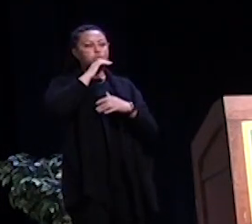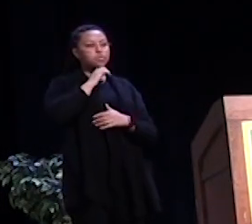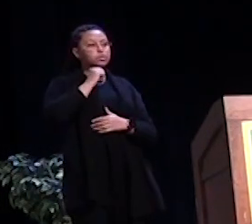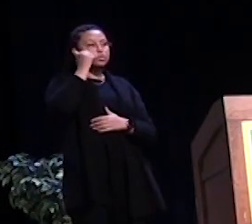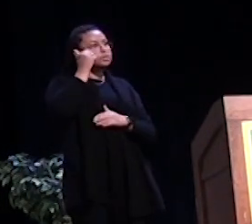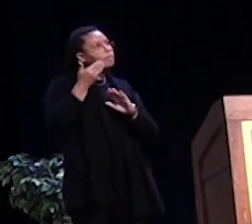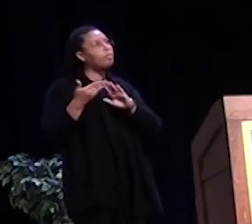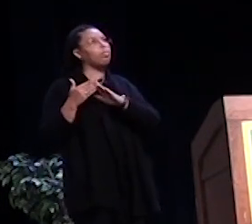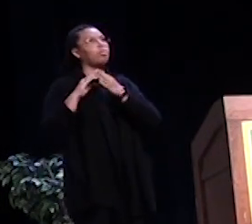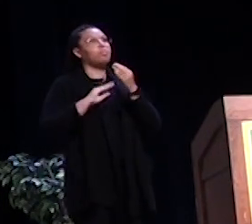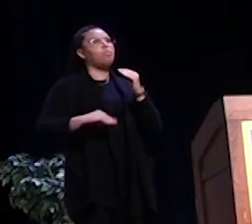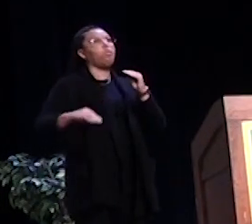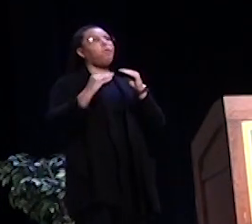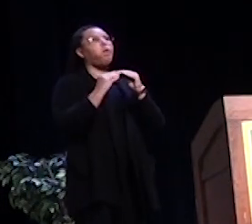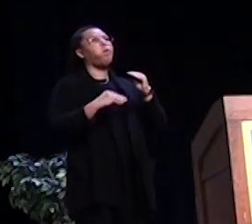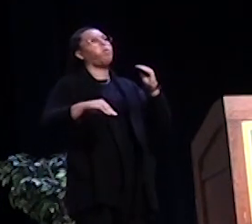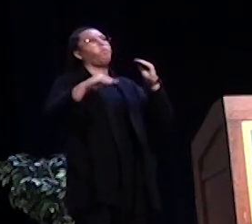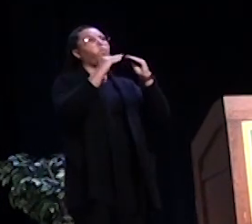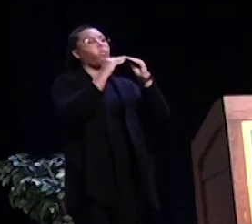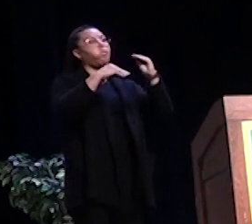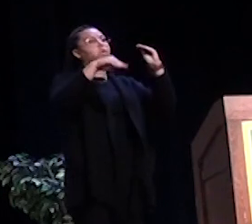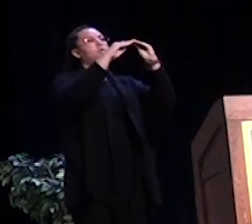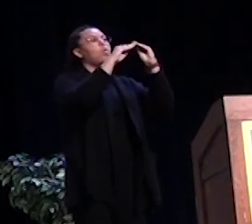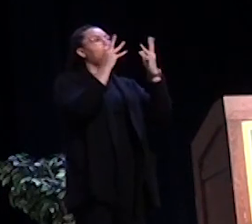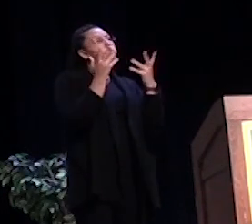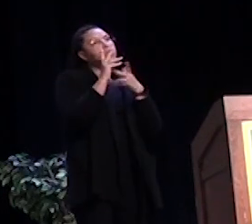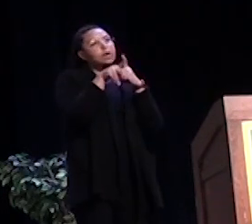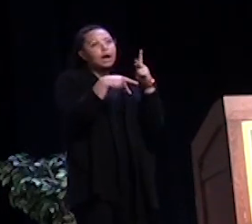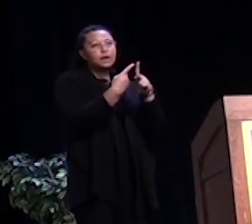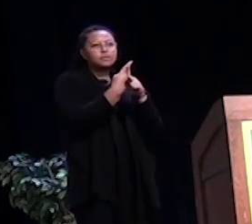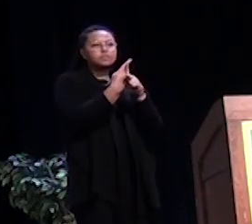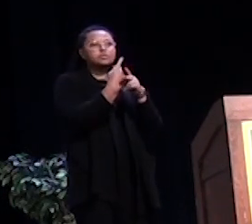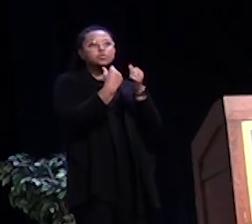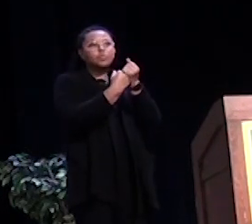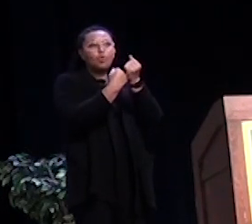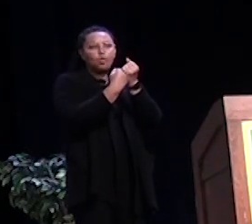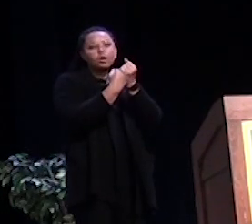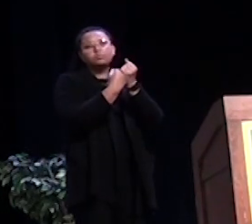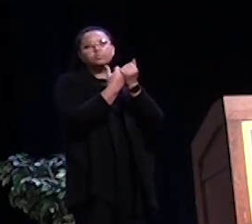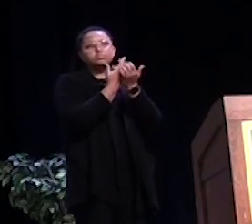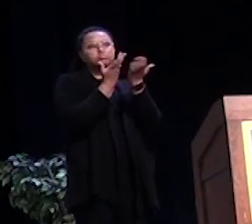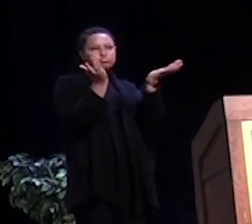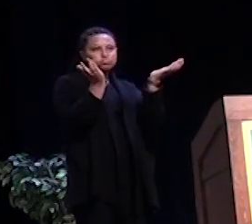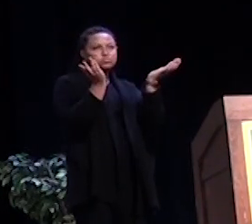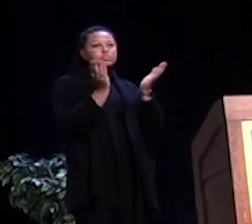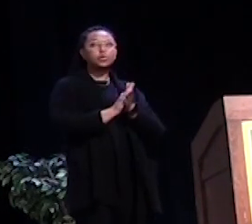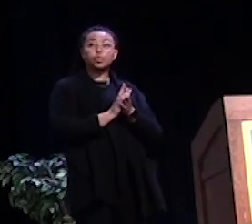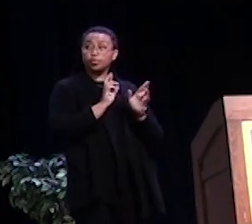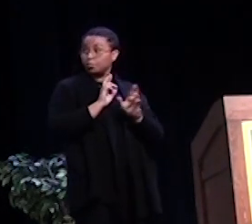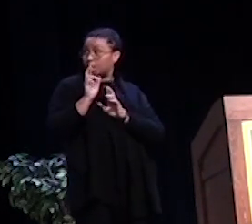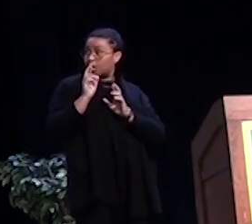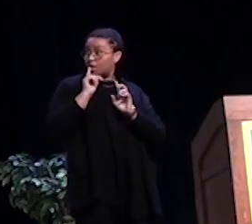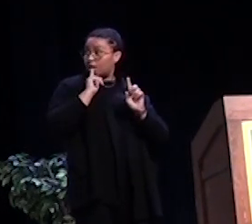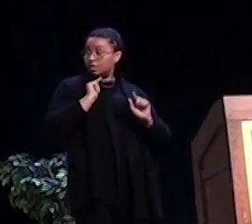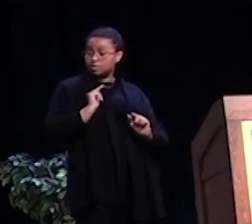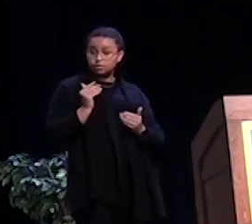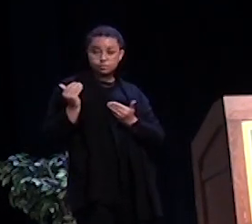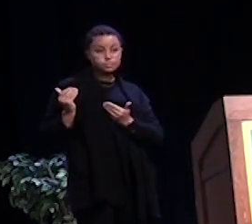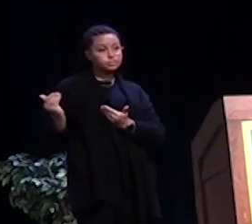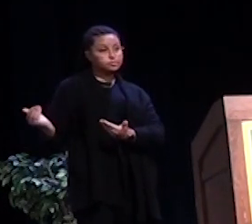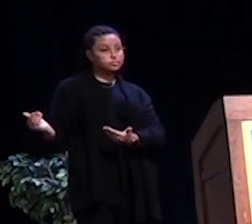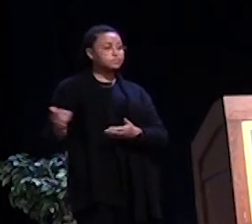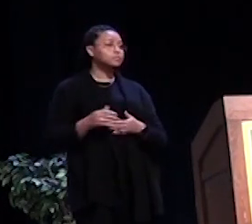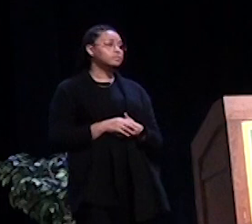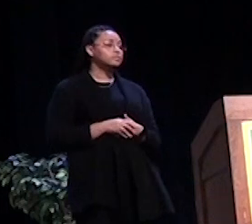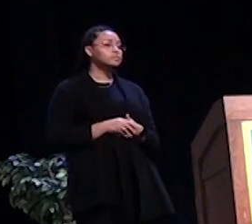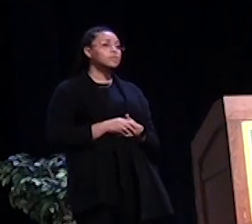older adults. So the questions are, what kind of support services are out there? So I'll let anybody who feels like they're ready to answer that, go ahead